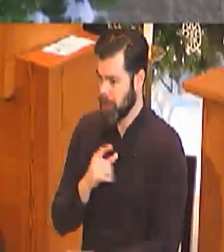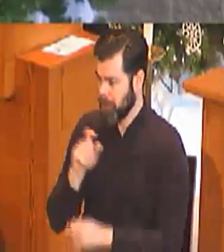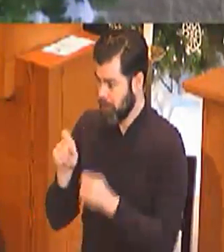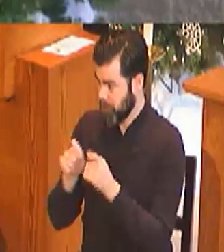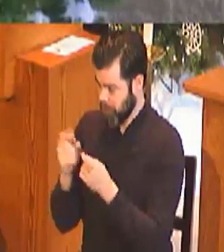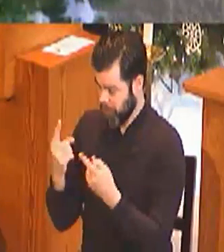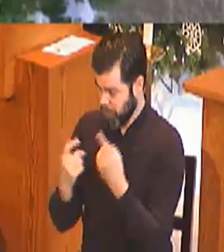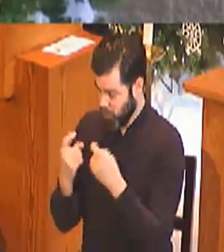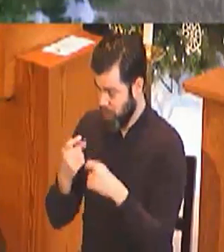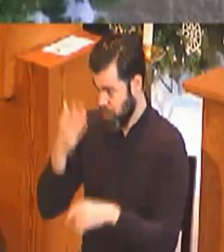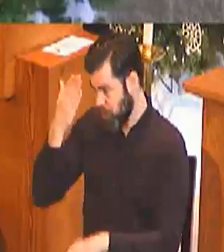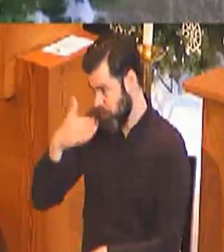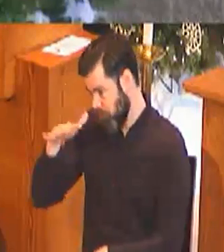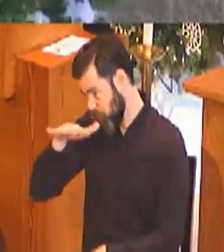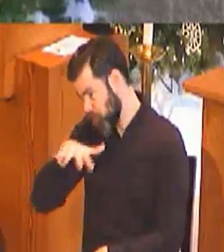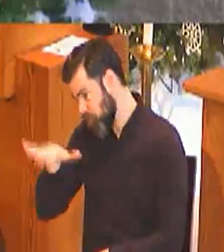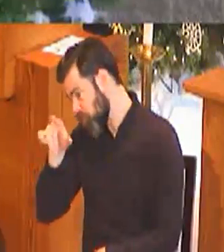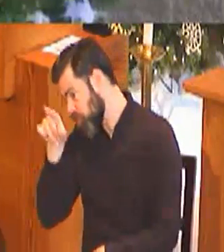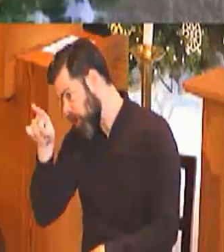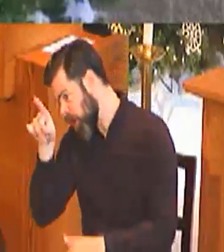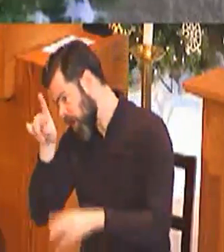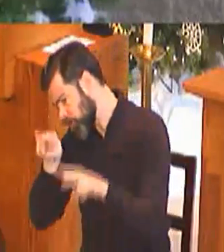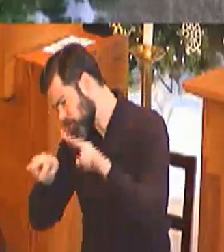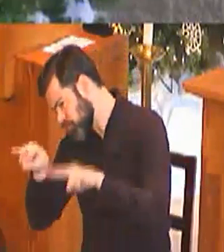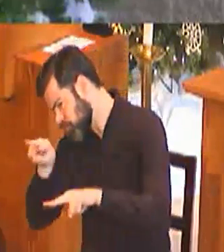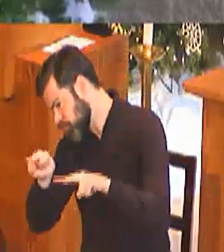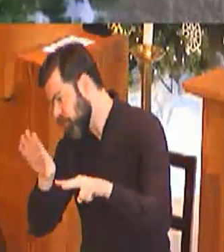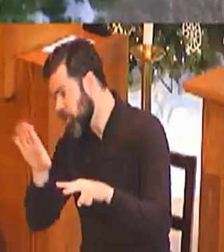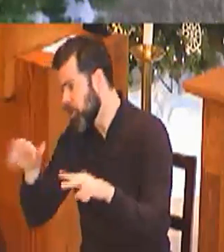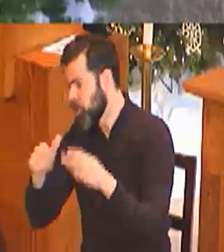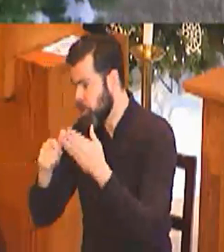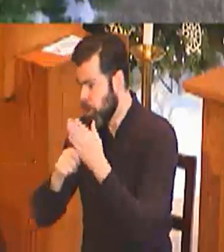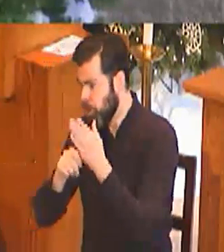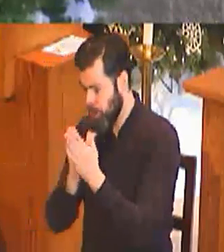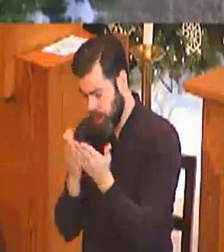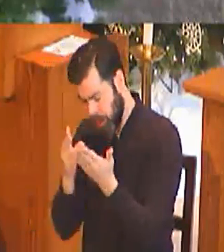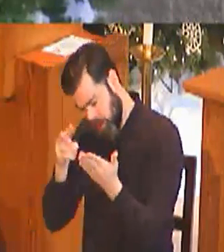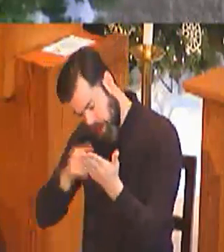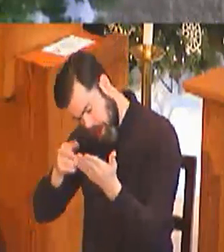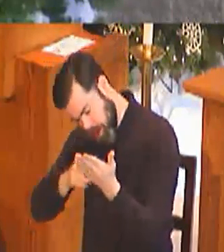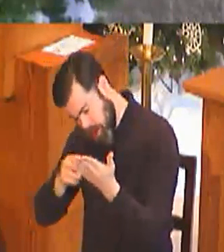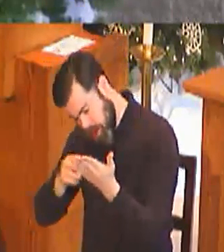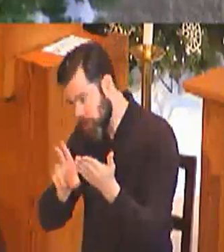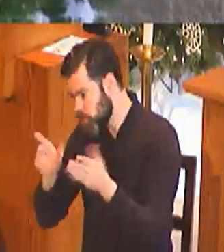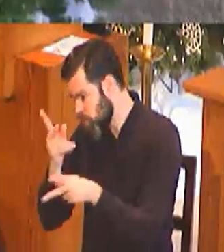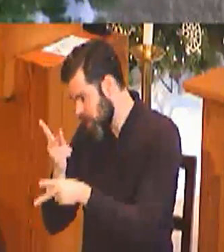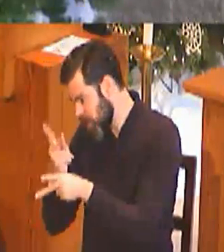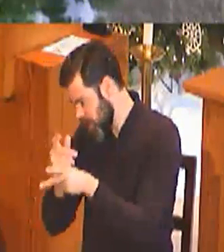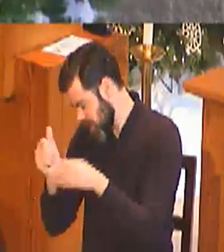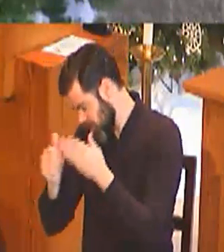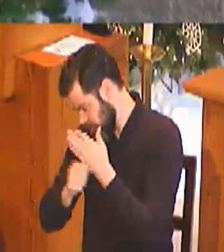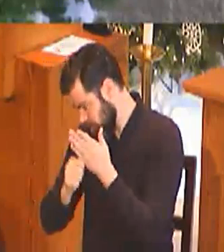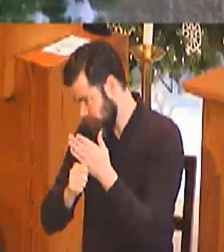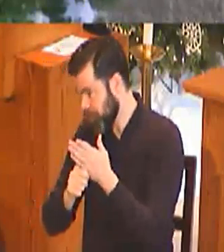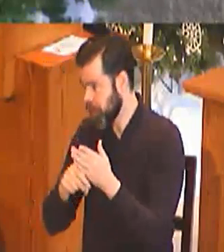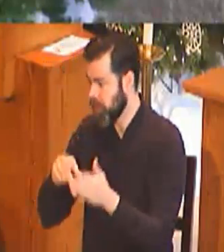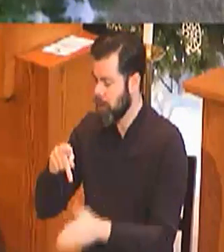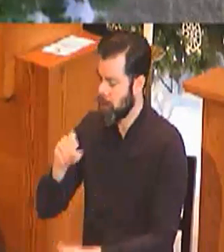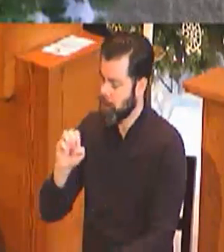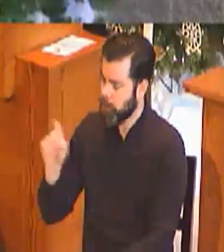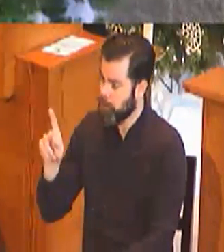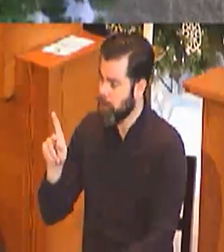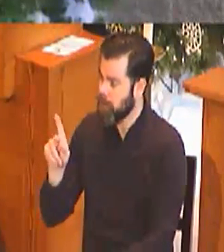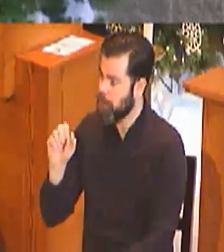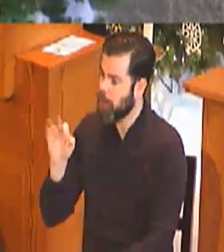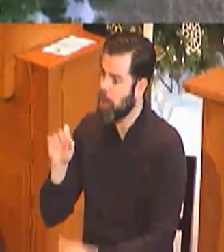the garden court, your insert, and your bulletin, which again is yours to keep, Peak of the Week, our